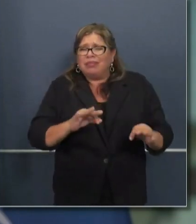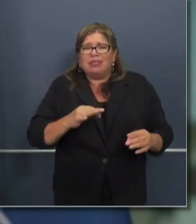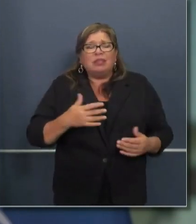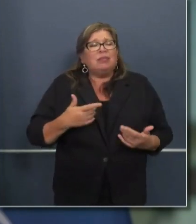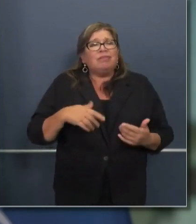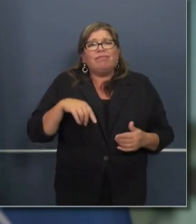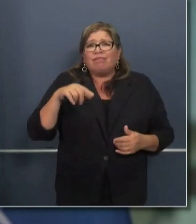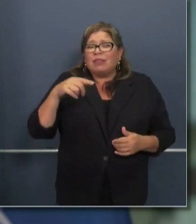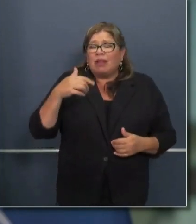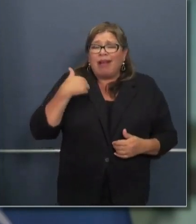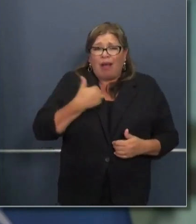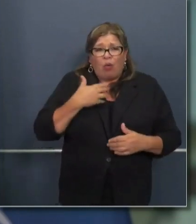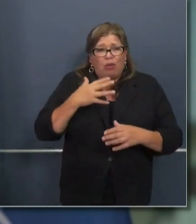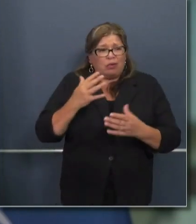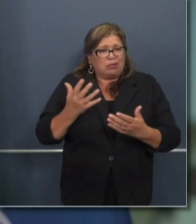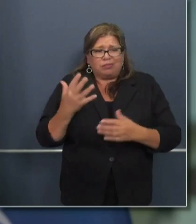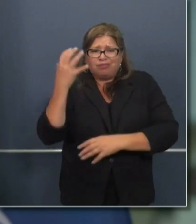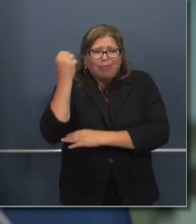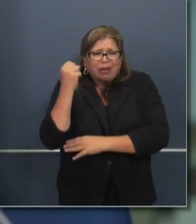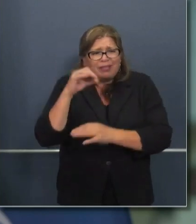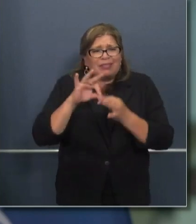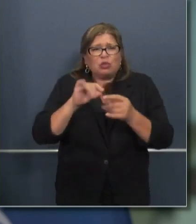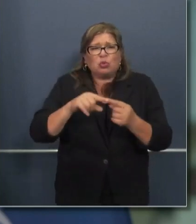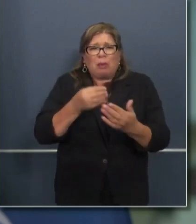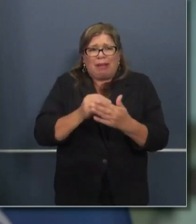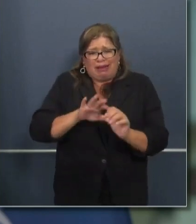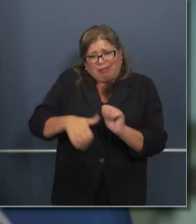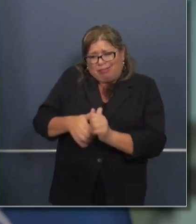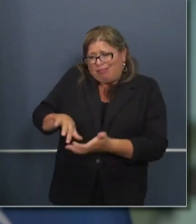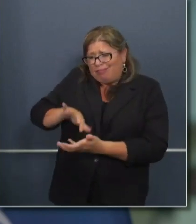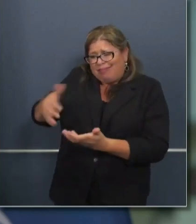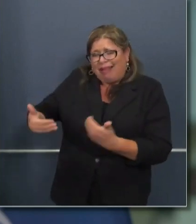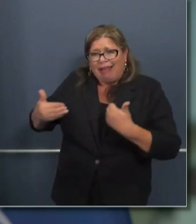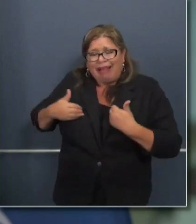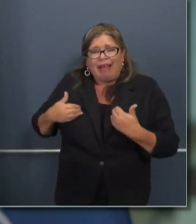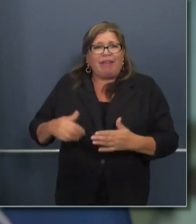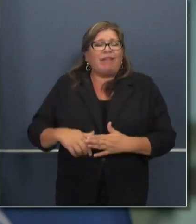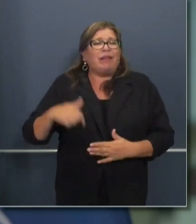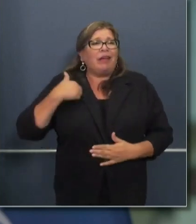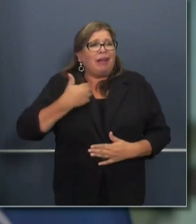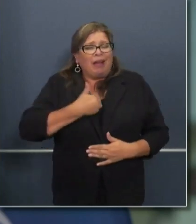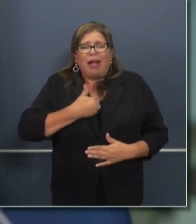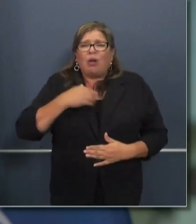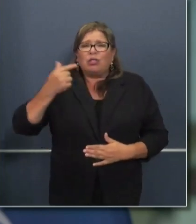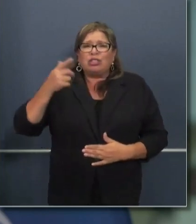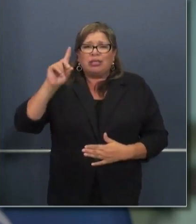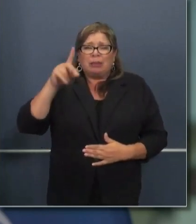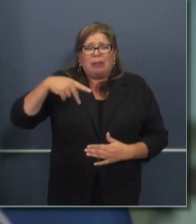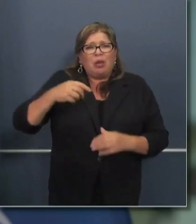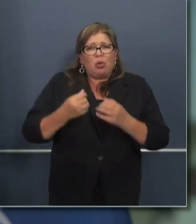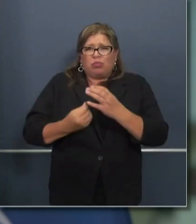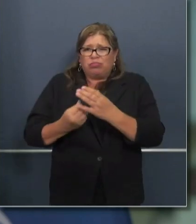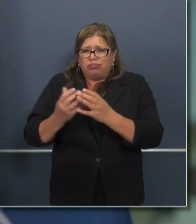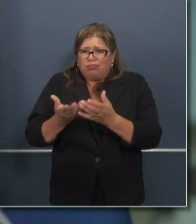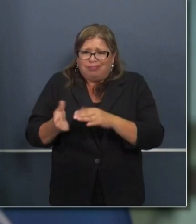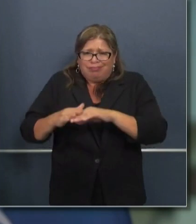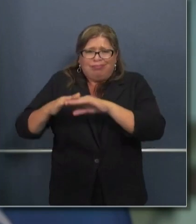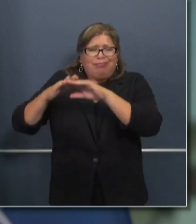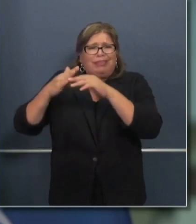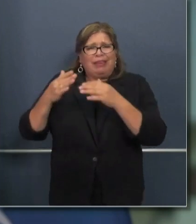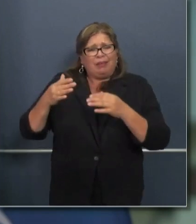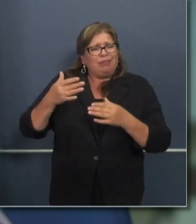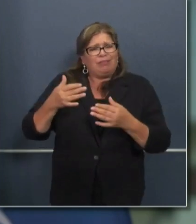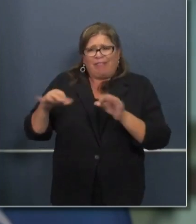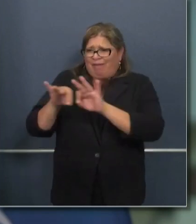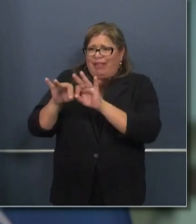GDP growth, at least in modern terms. We averaged about 3.8% GDP growth over a 5-year period that we